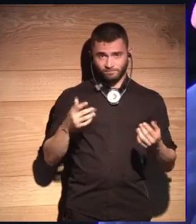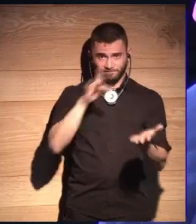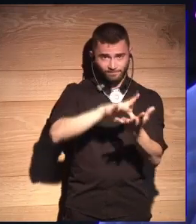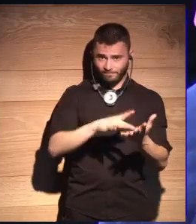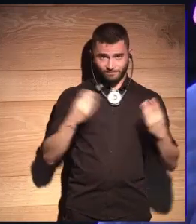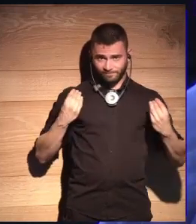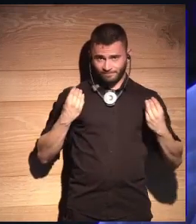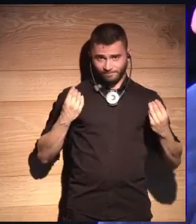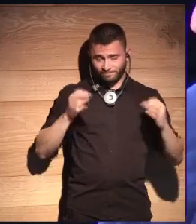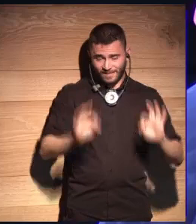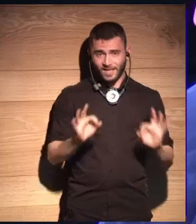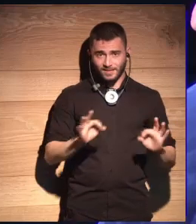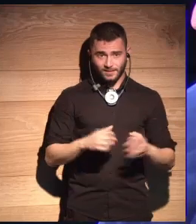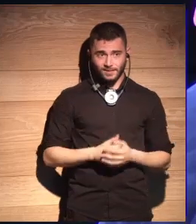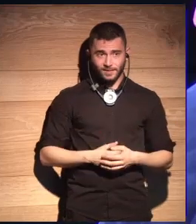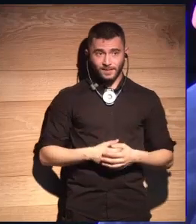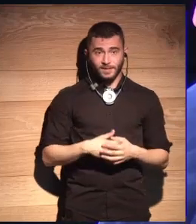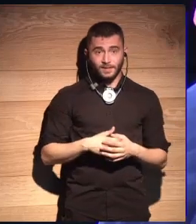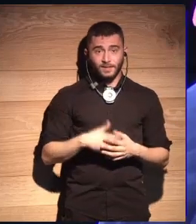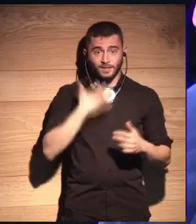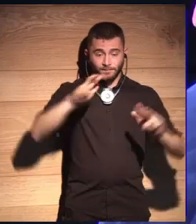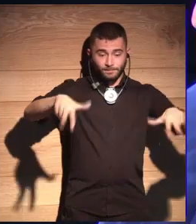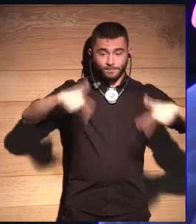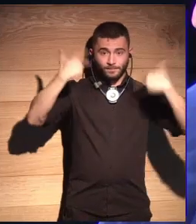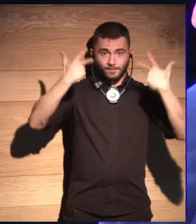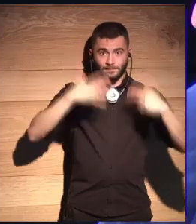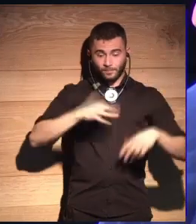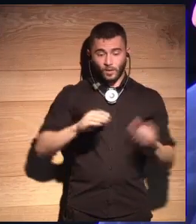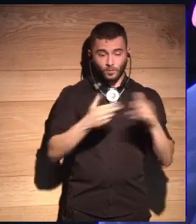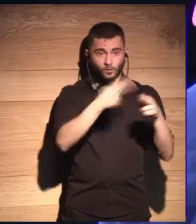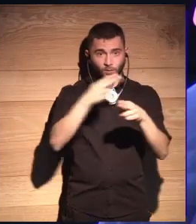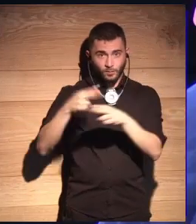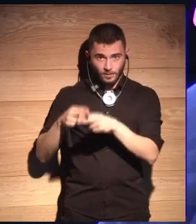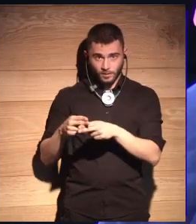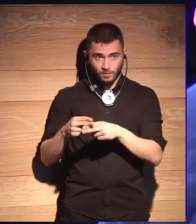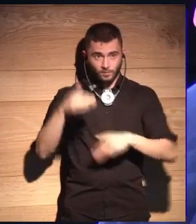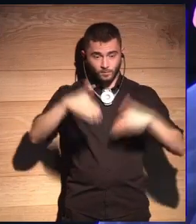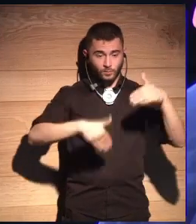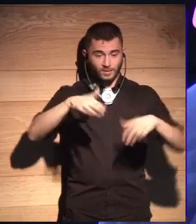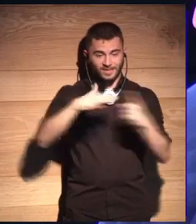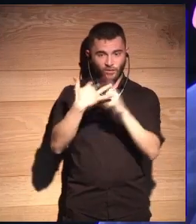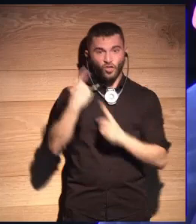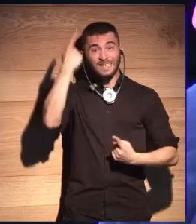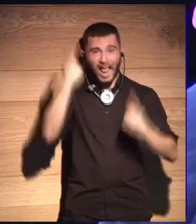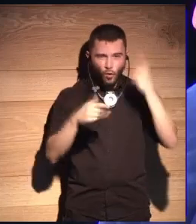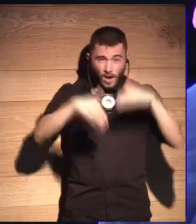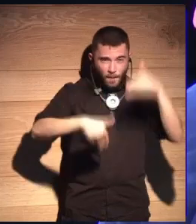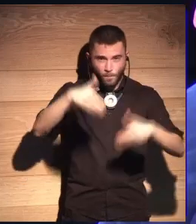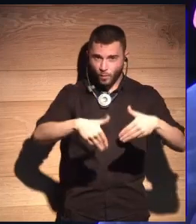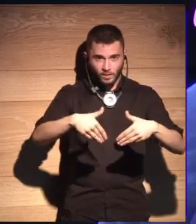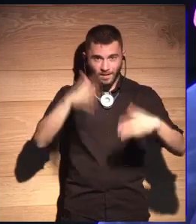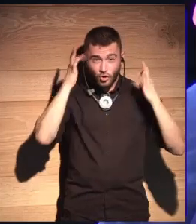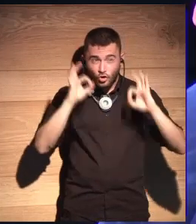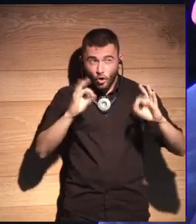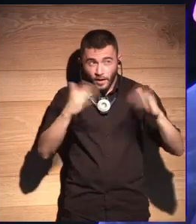of our countries now, and that leads us to think, and I'm being provoking, we think that perhaps voting